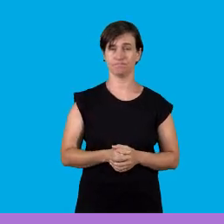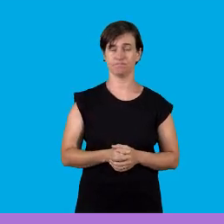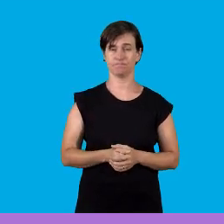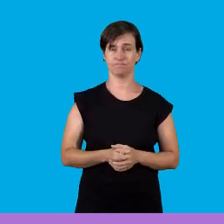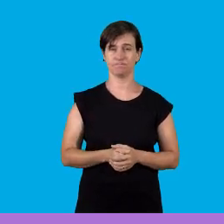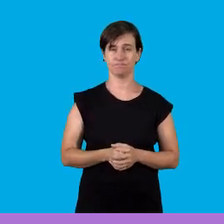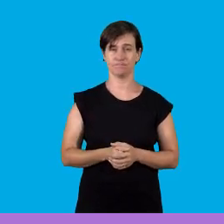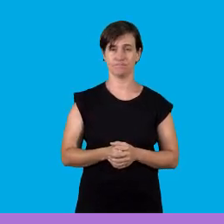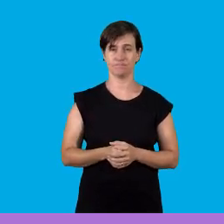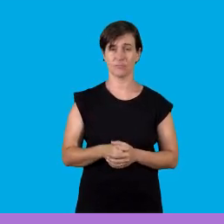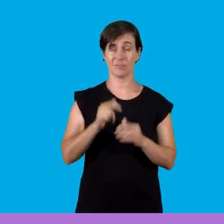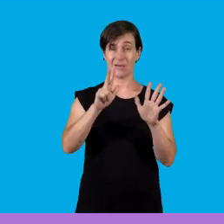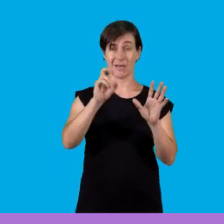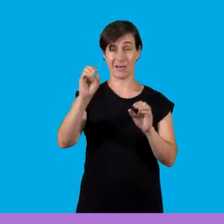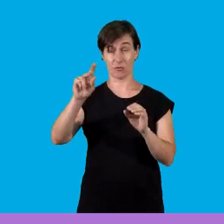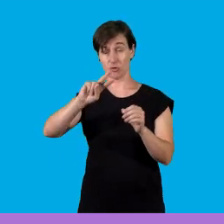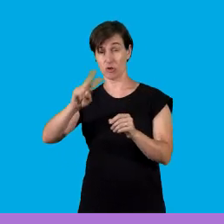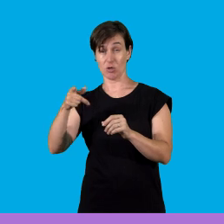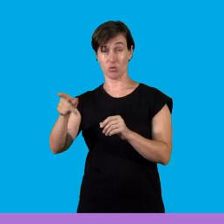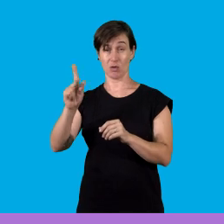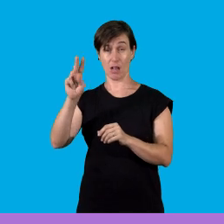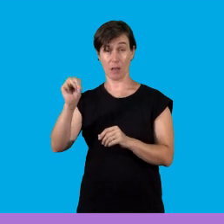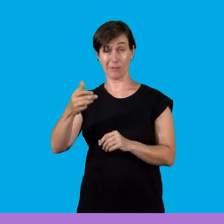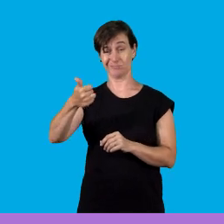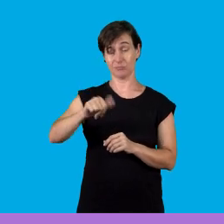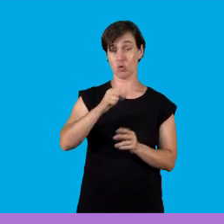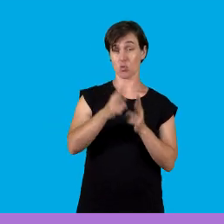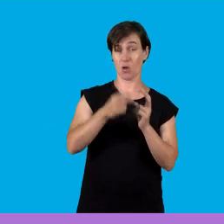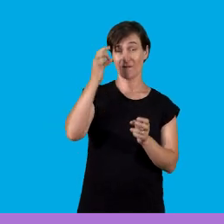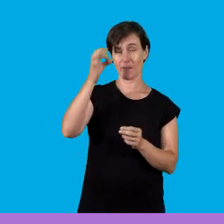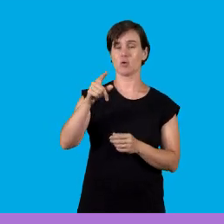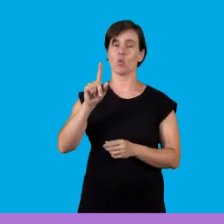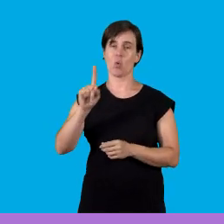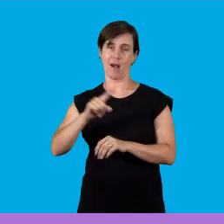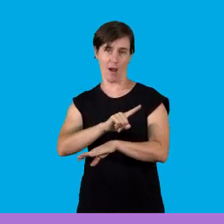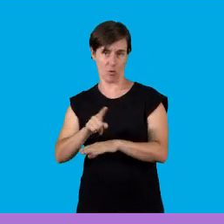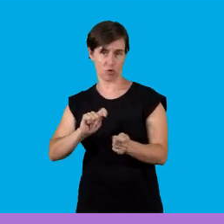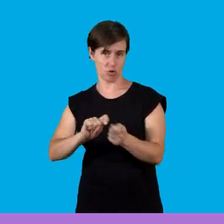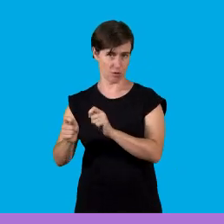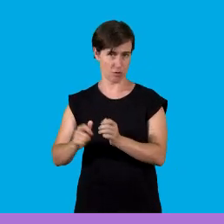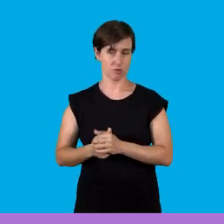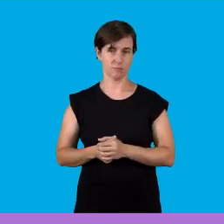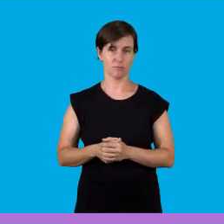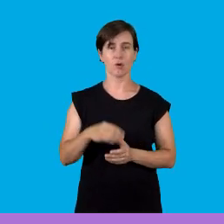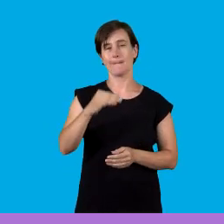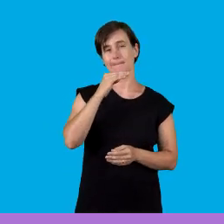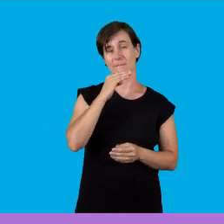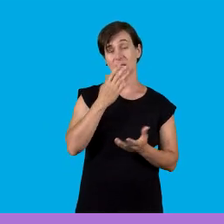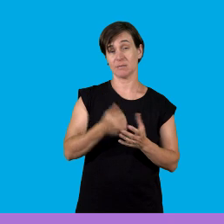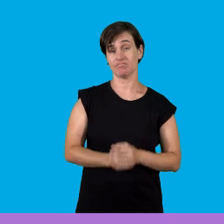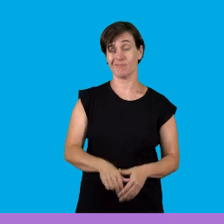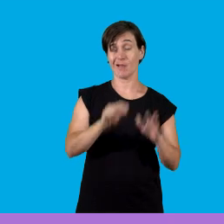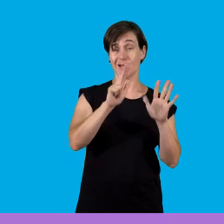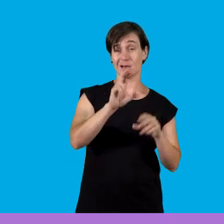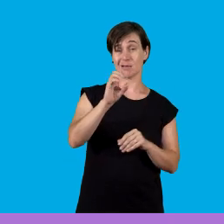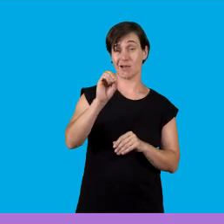my 12 minutes I must convert to hours as instructed. Okay, so how many meters in 1 kilometer? I agree, that's 1,000,